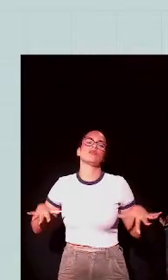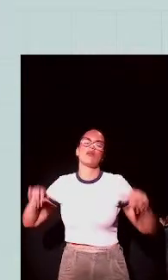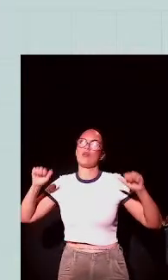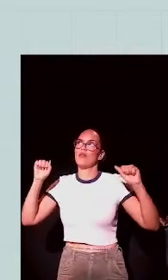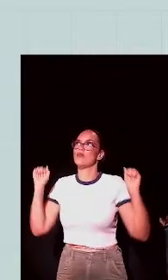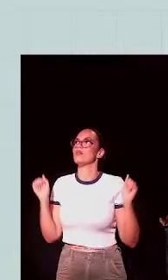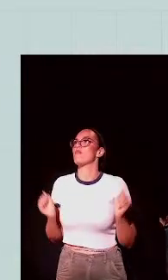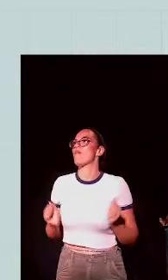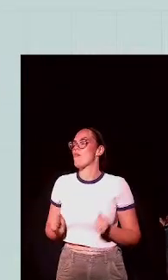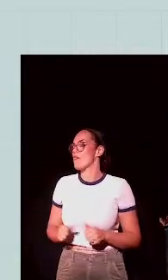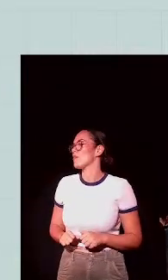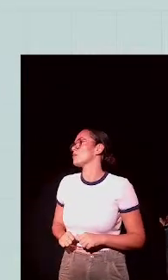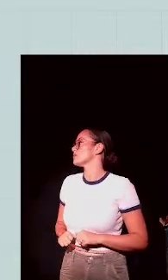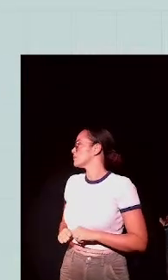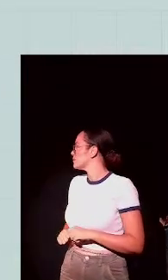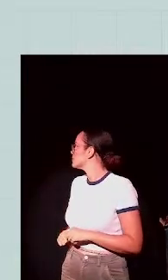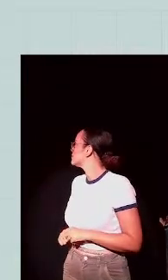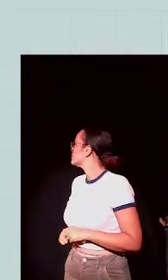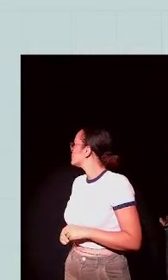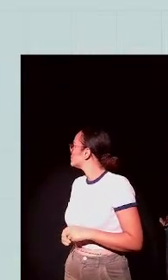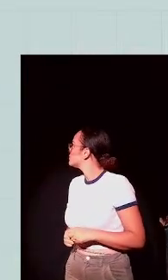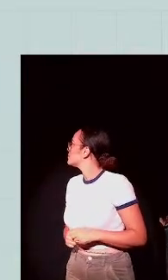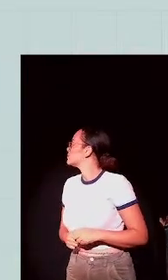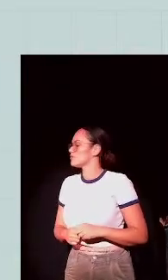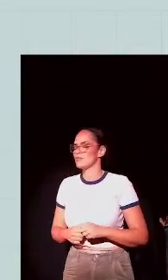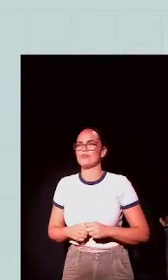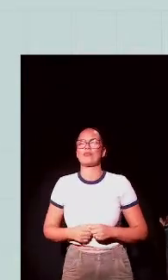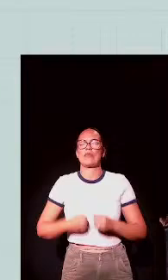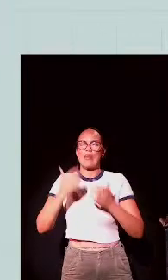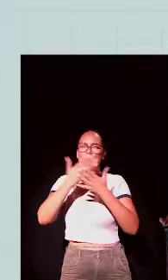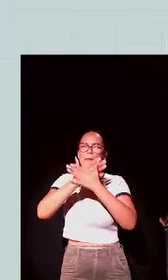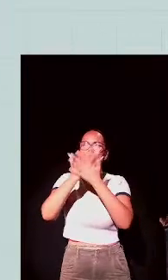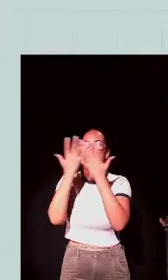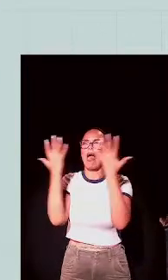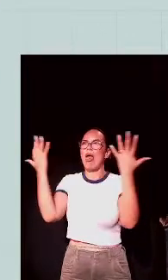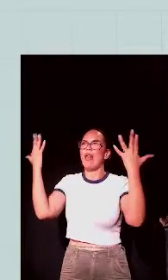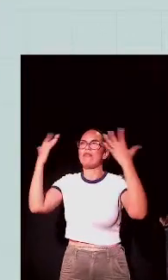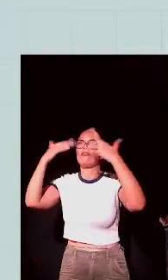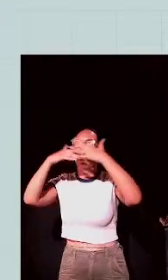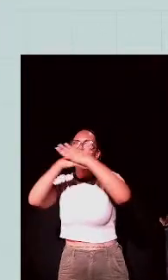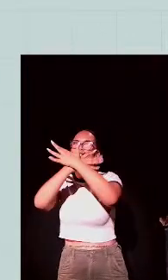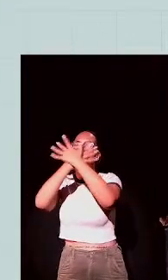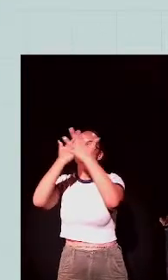And put our plan in action.